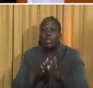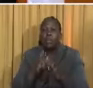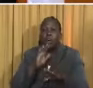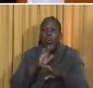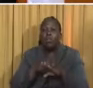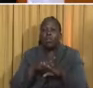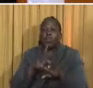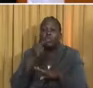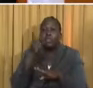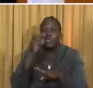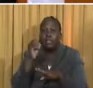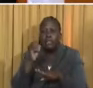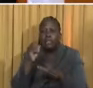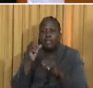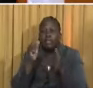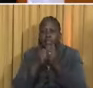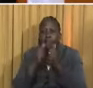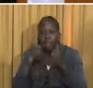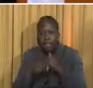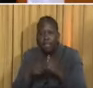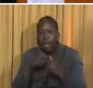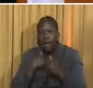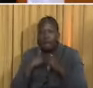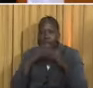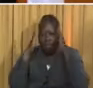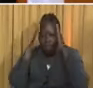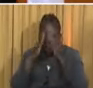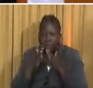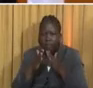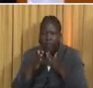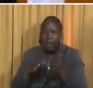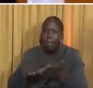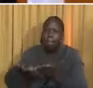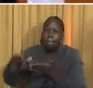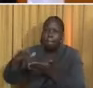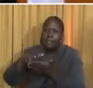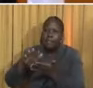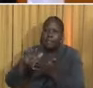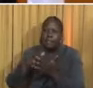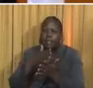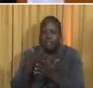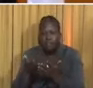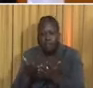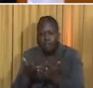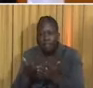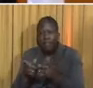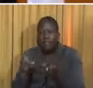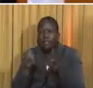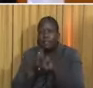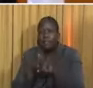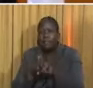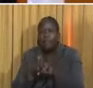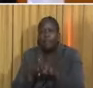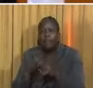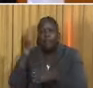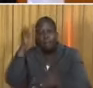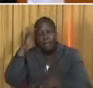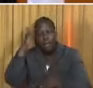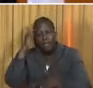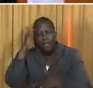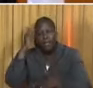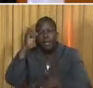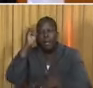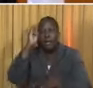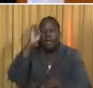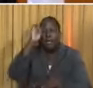I have taken into consideration international best practices and borne in mind that IBC is